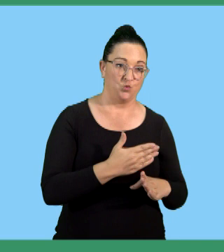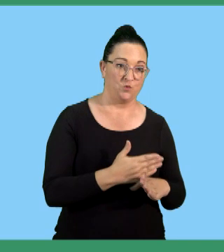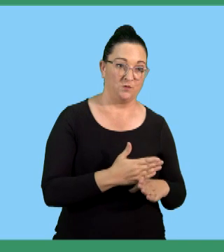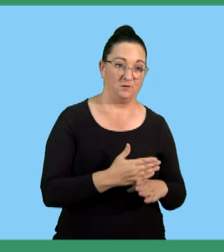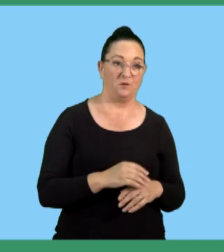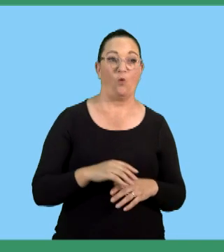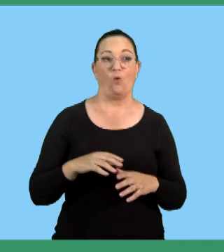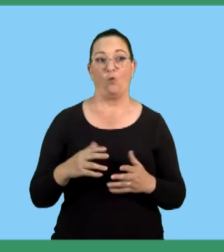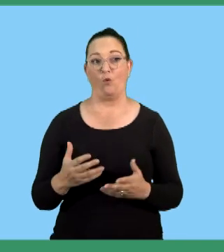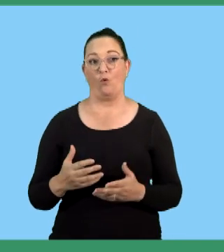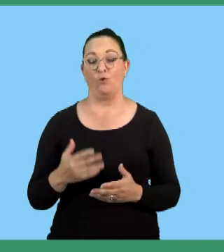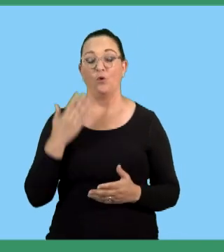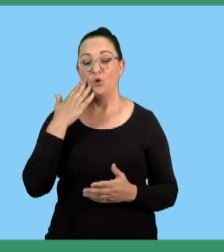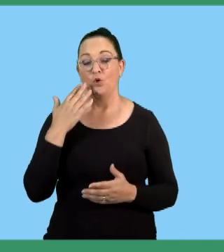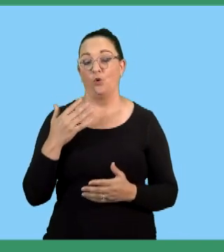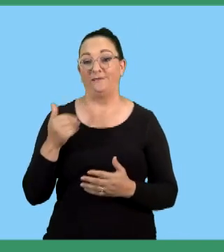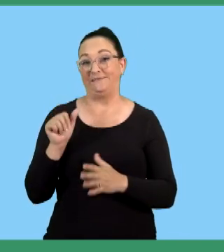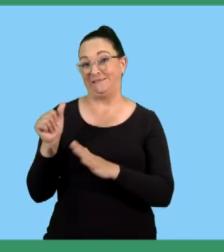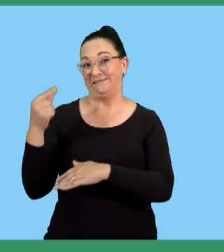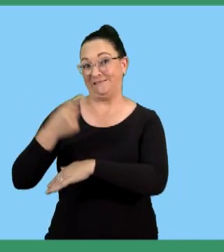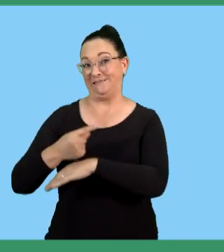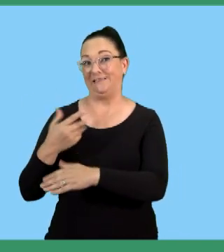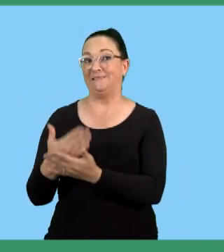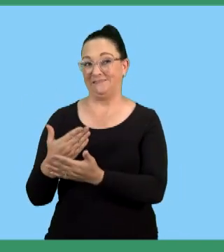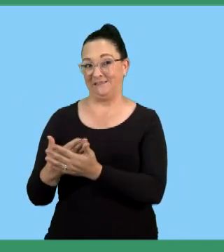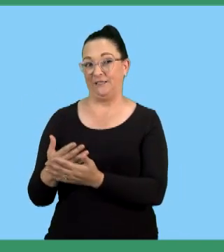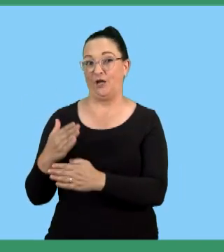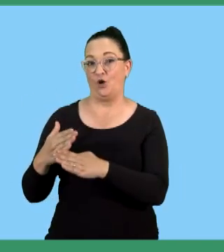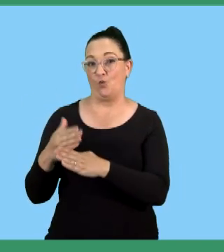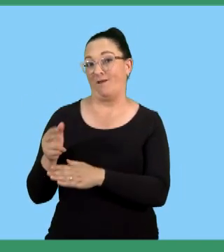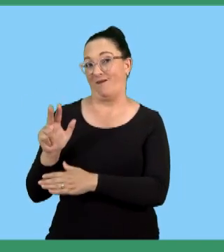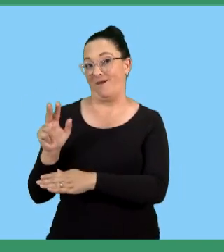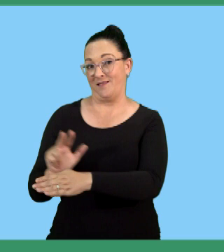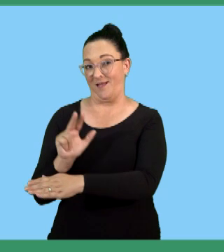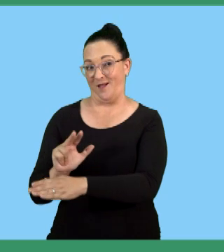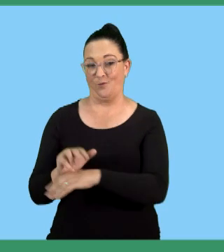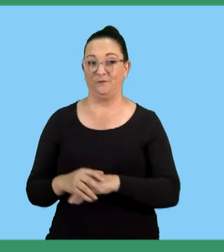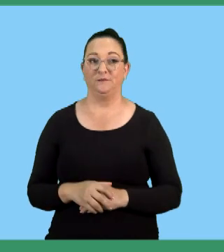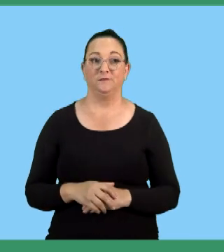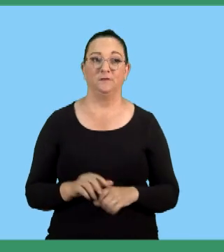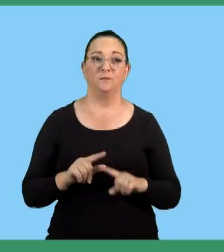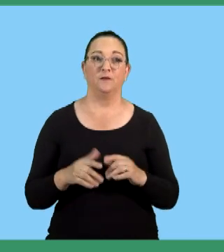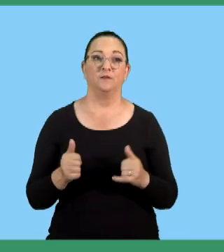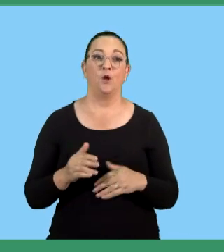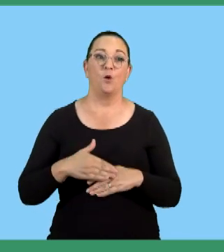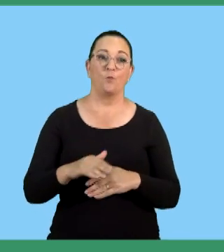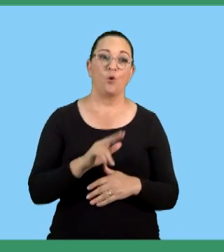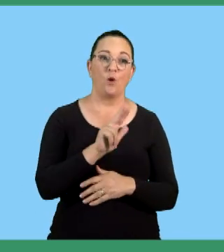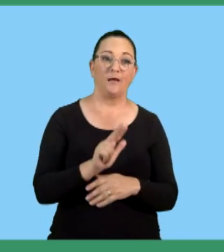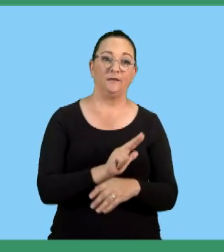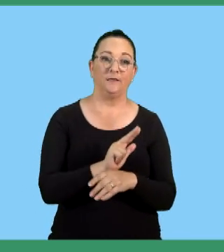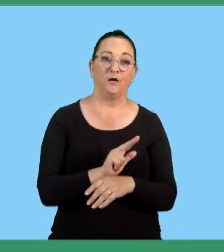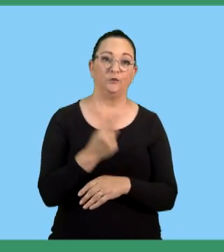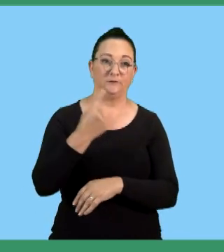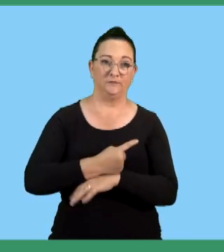week. It can be 8 hours if they work 6 days. Workers may work 8 hours a day if they work more than 5 days a week. I